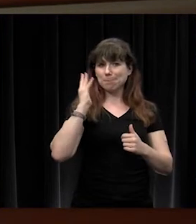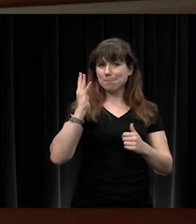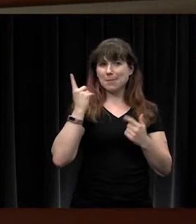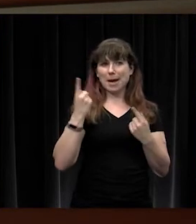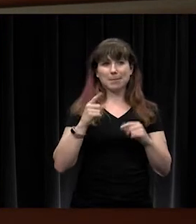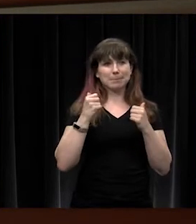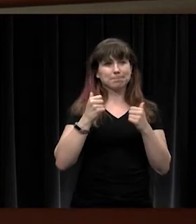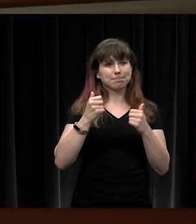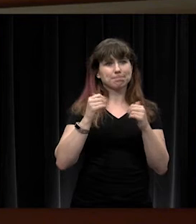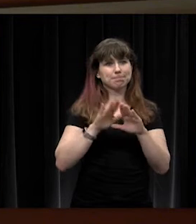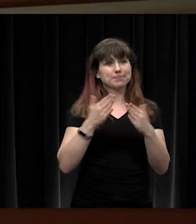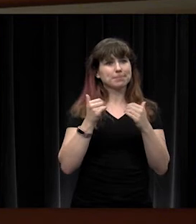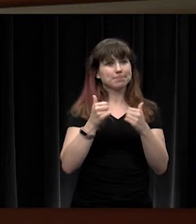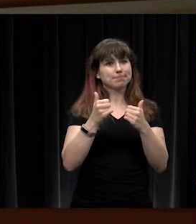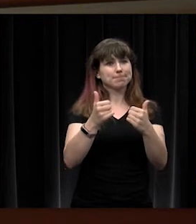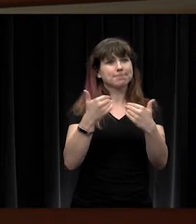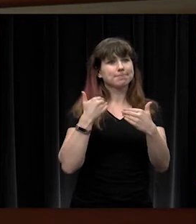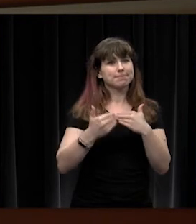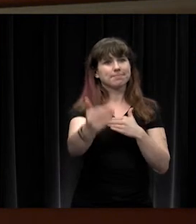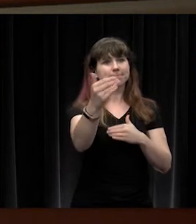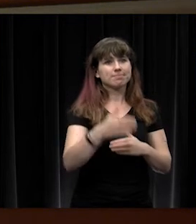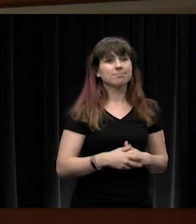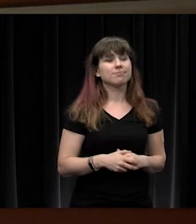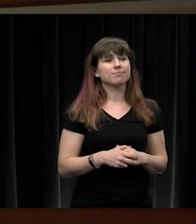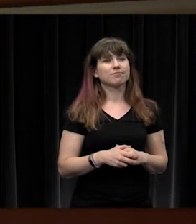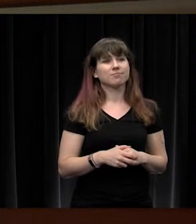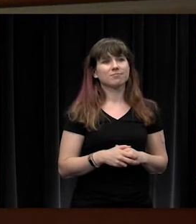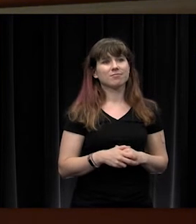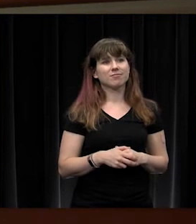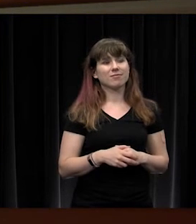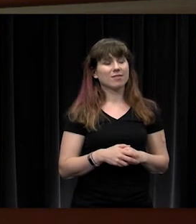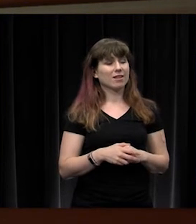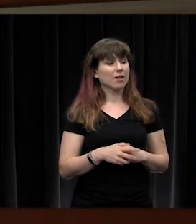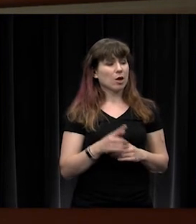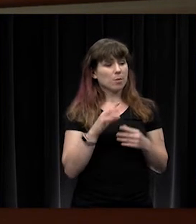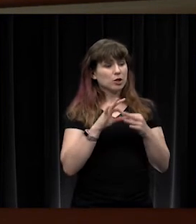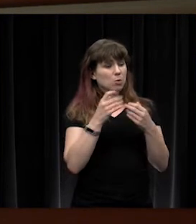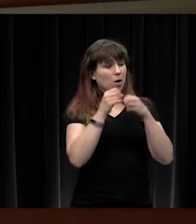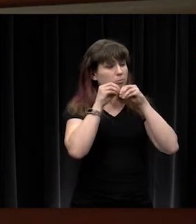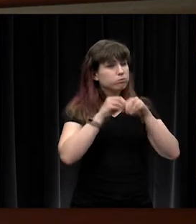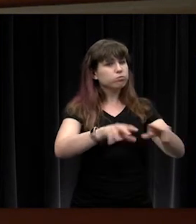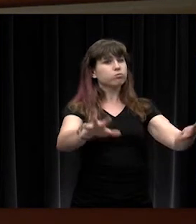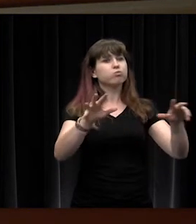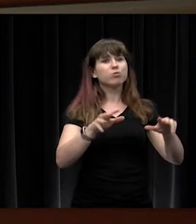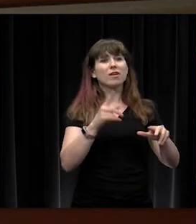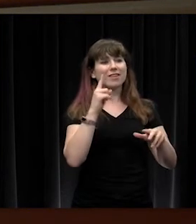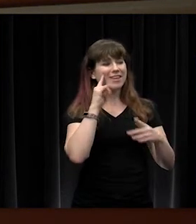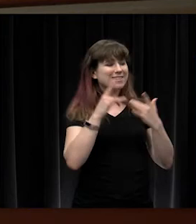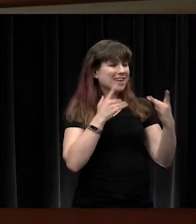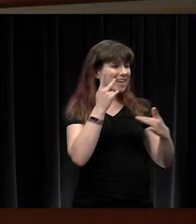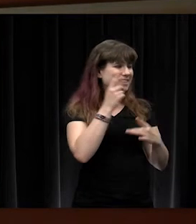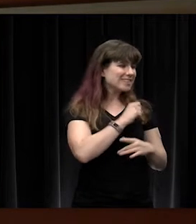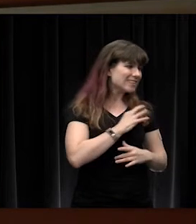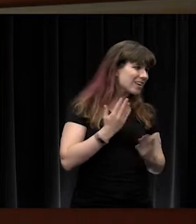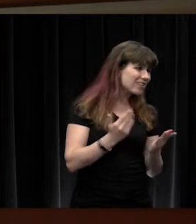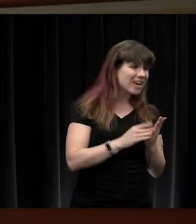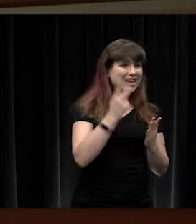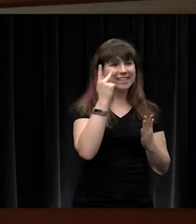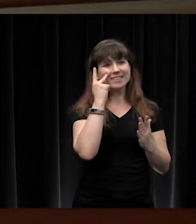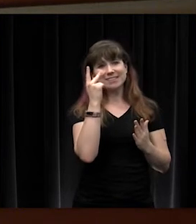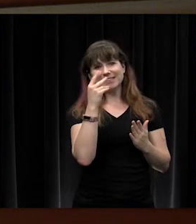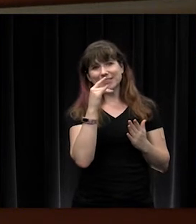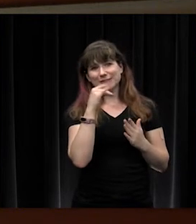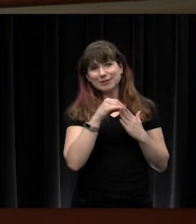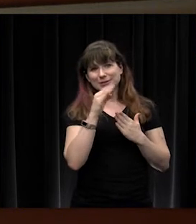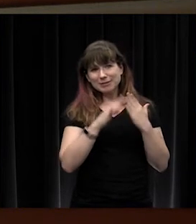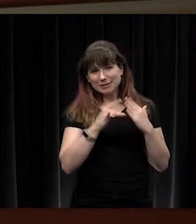sort of the gist of the message going out. I think we're all going to be excited to see the staff and see kids coming after them.